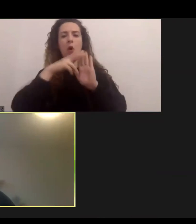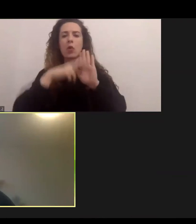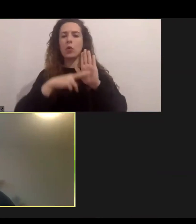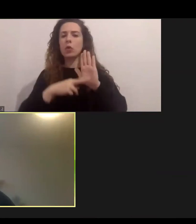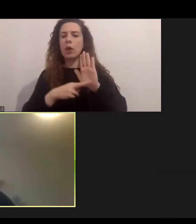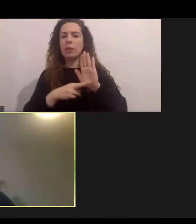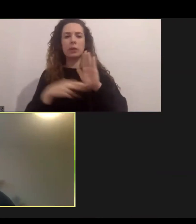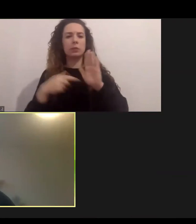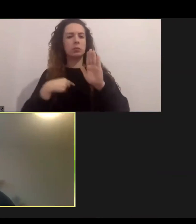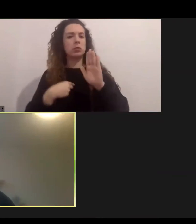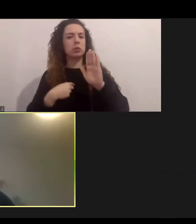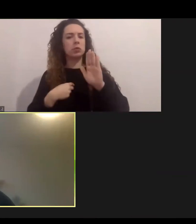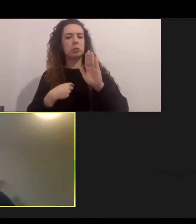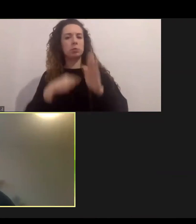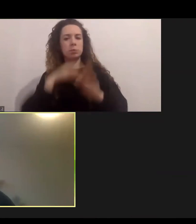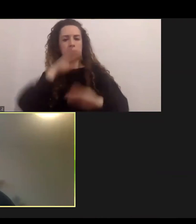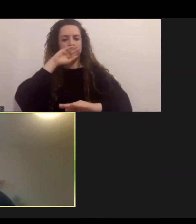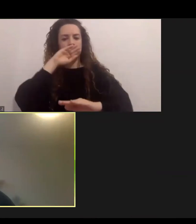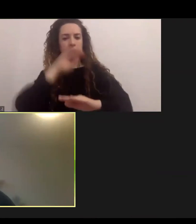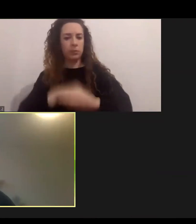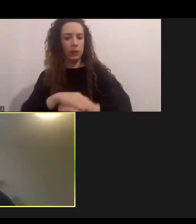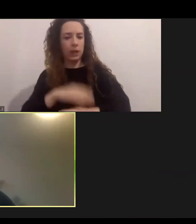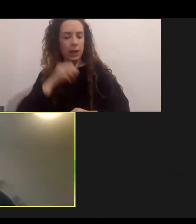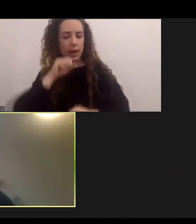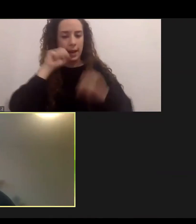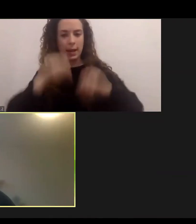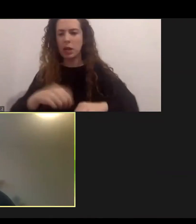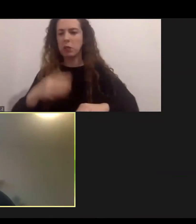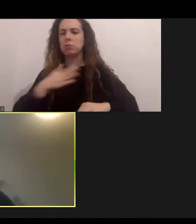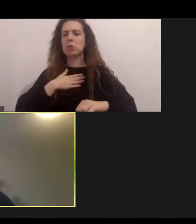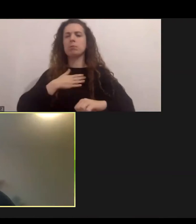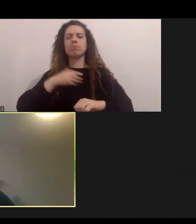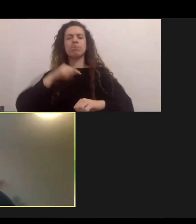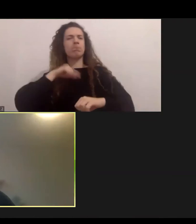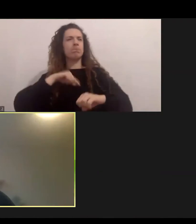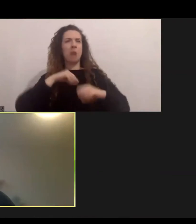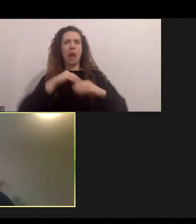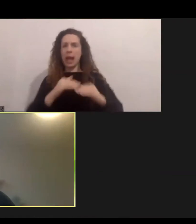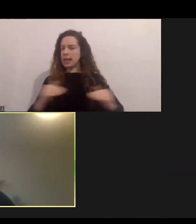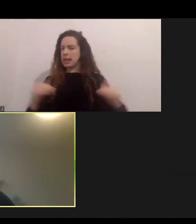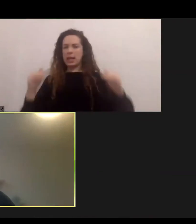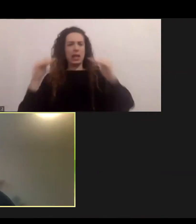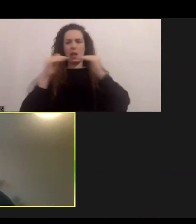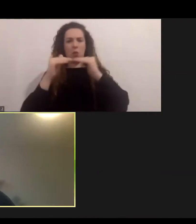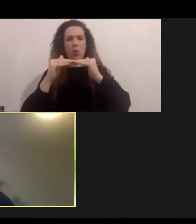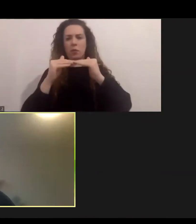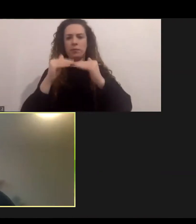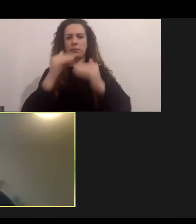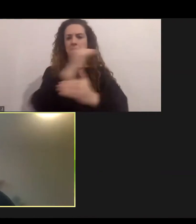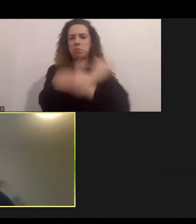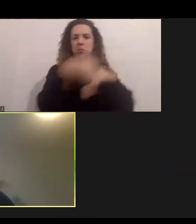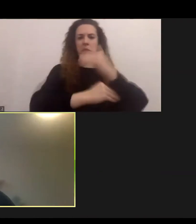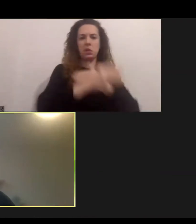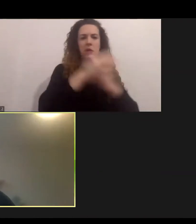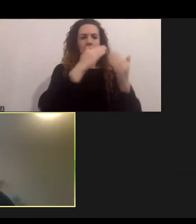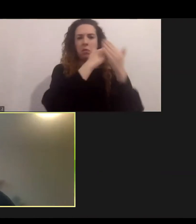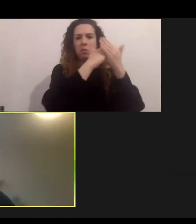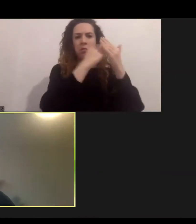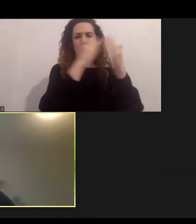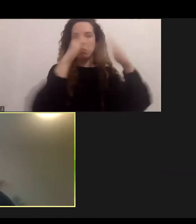always guarantee to have the best technical solution when I have a